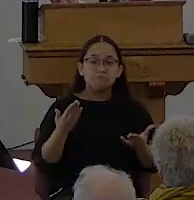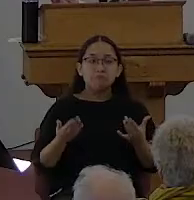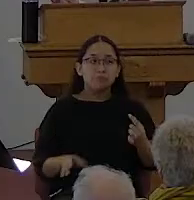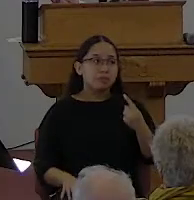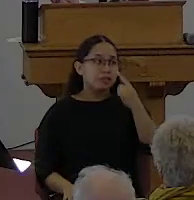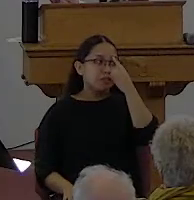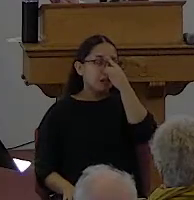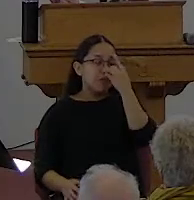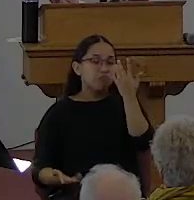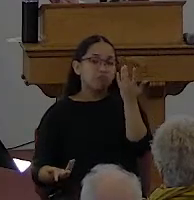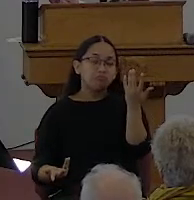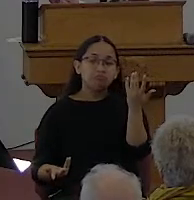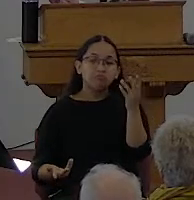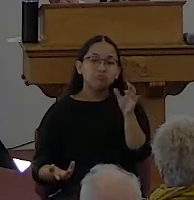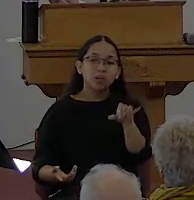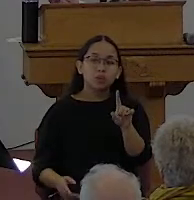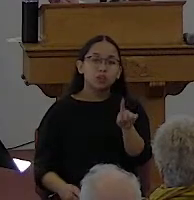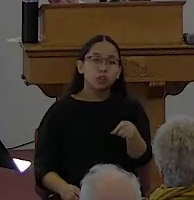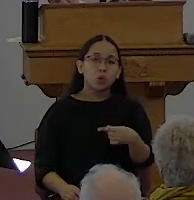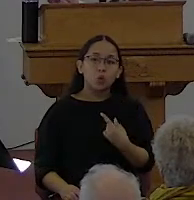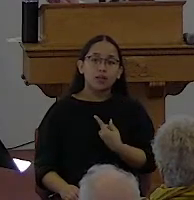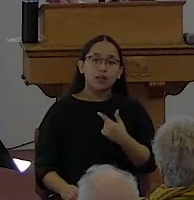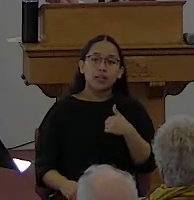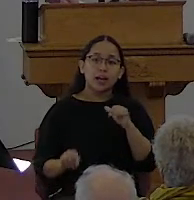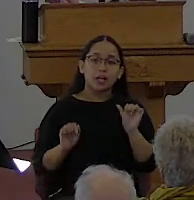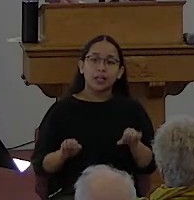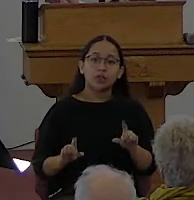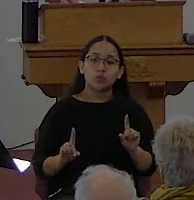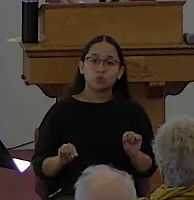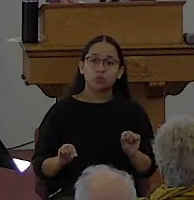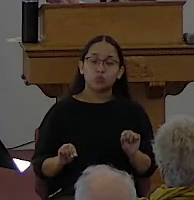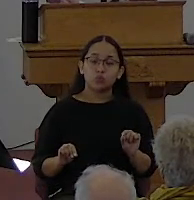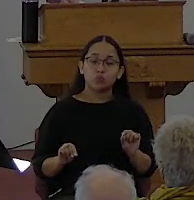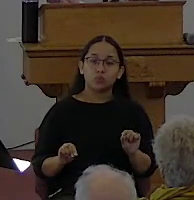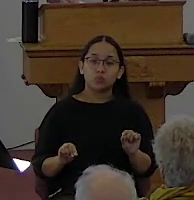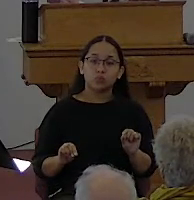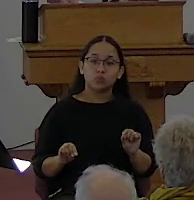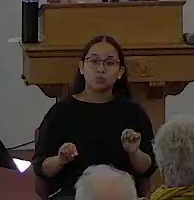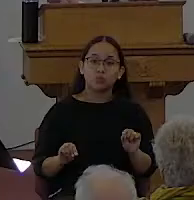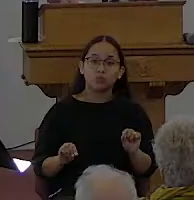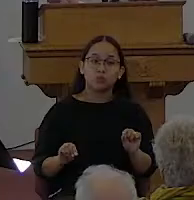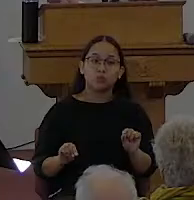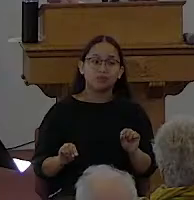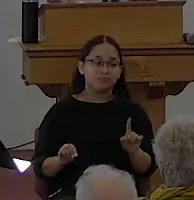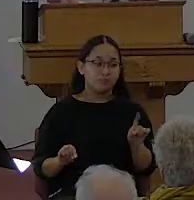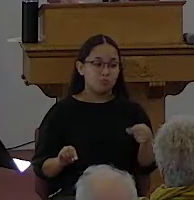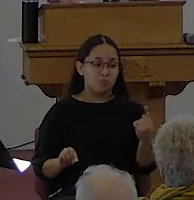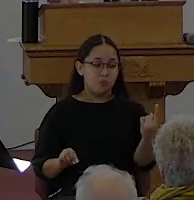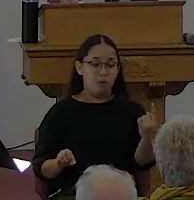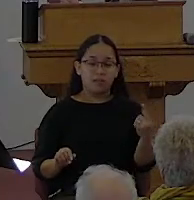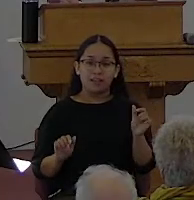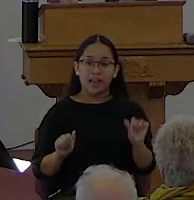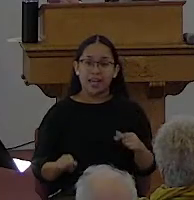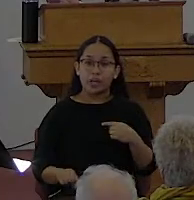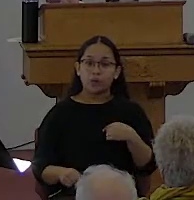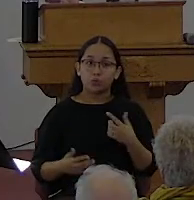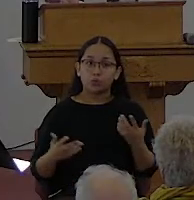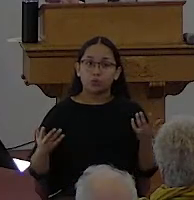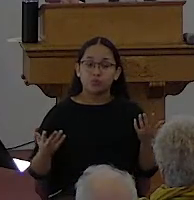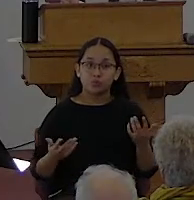the only thing he could do. He stood. He